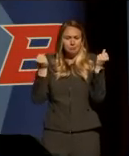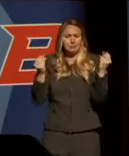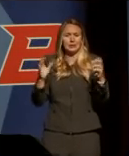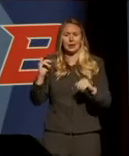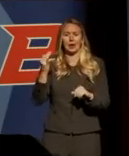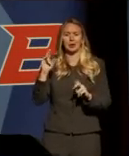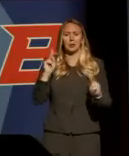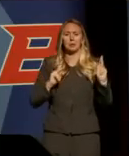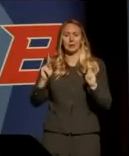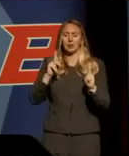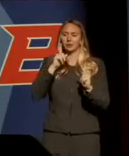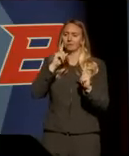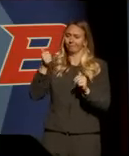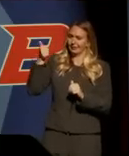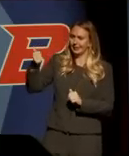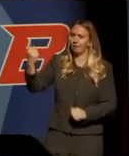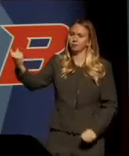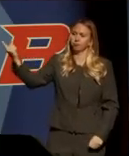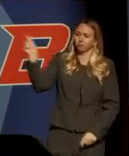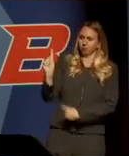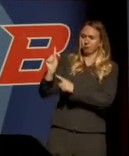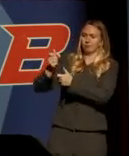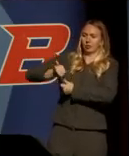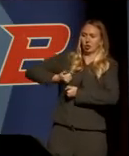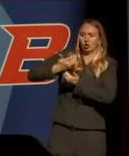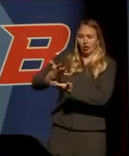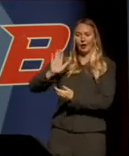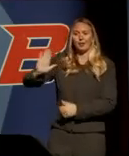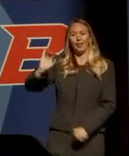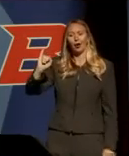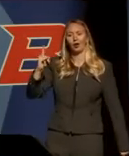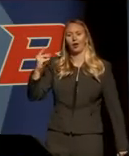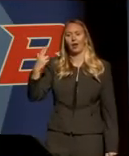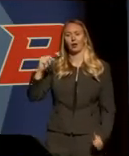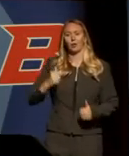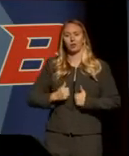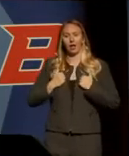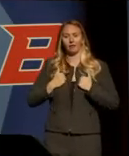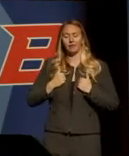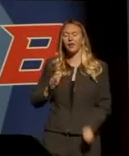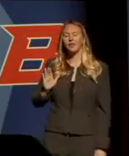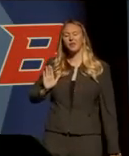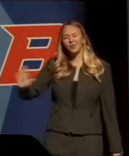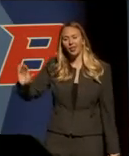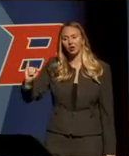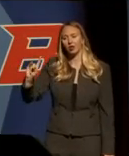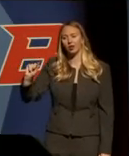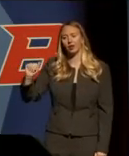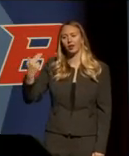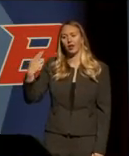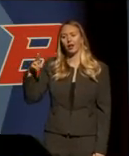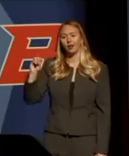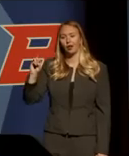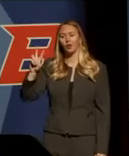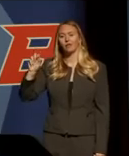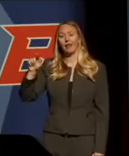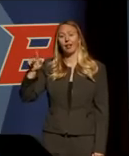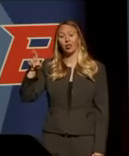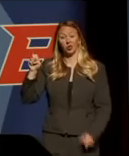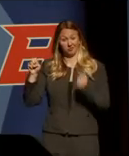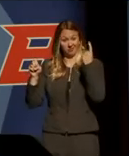their Idaho lives, their Idaho values. And the audience will have to promise to